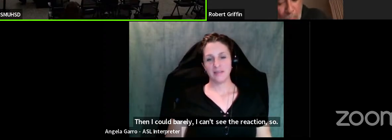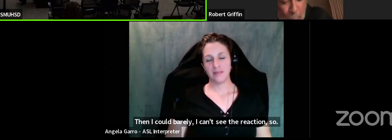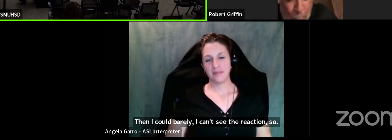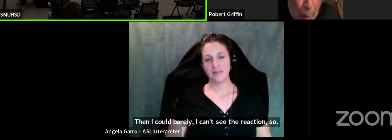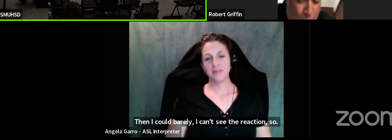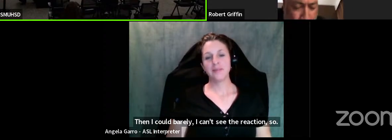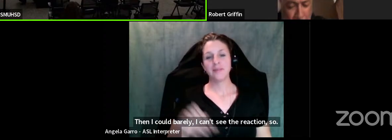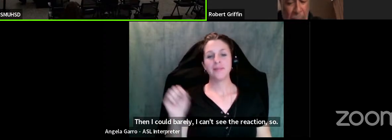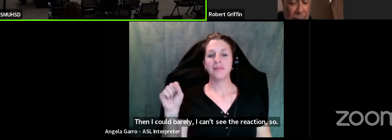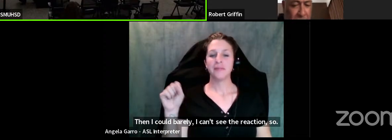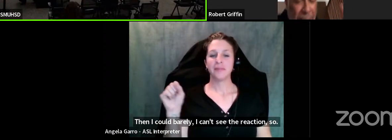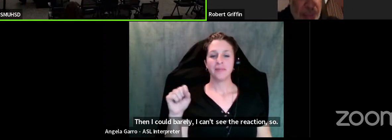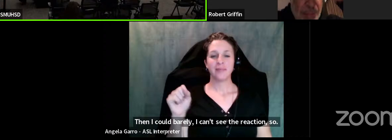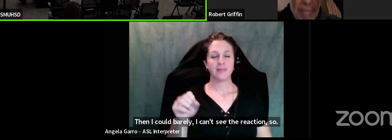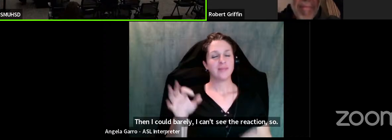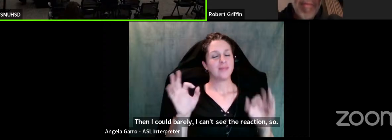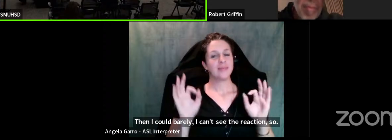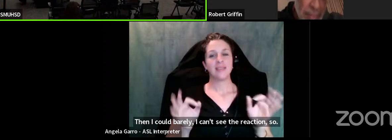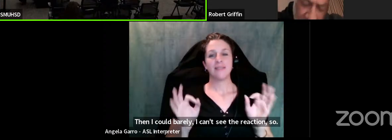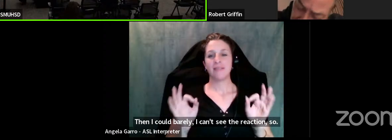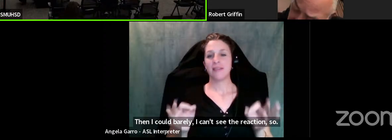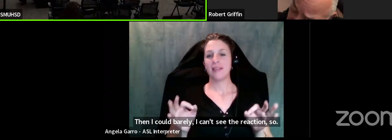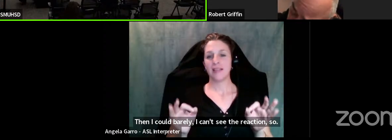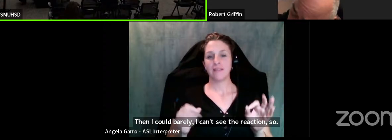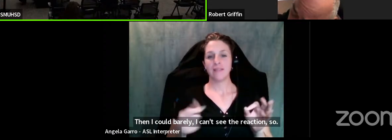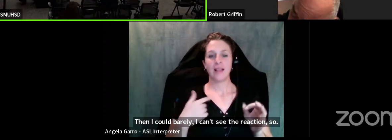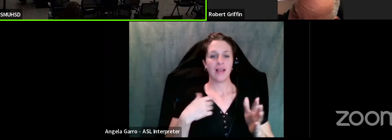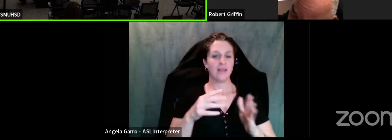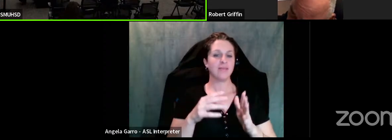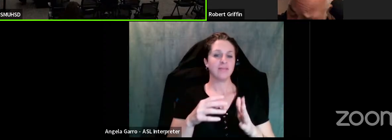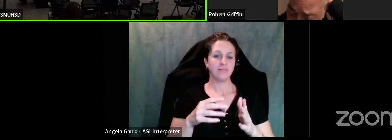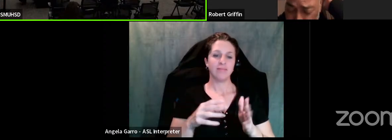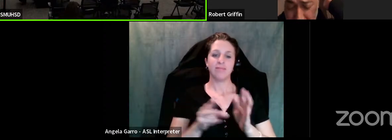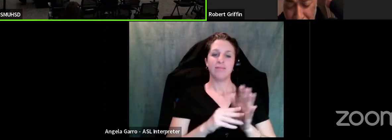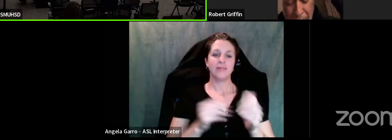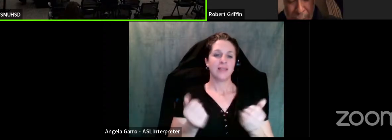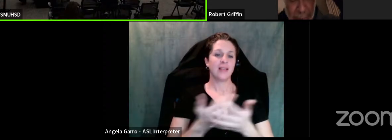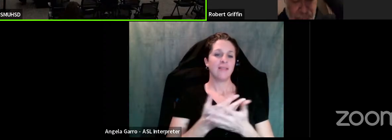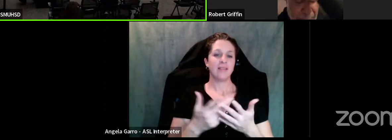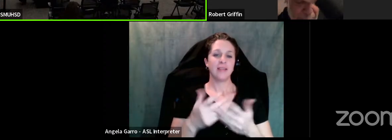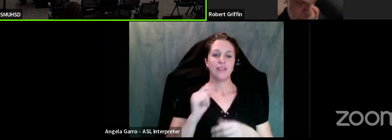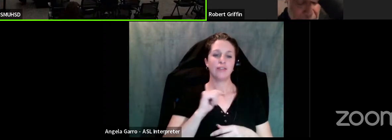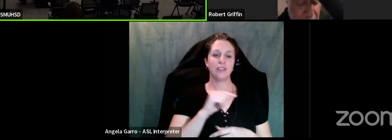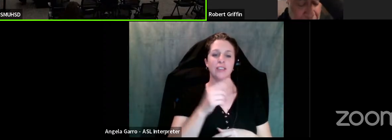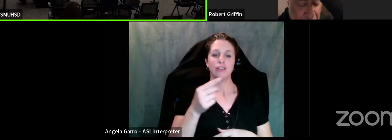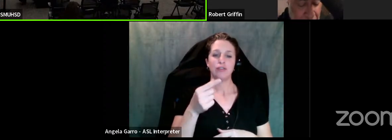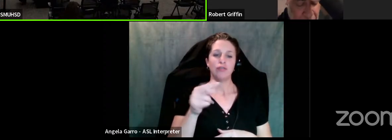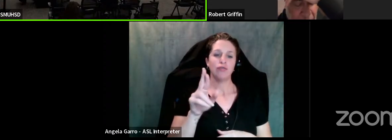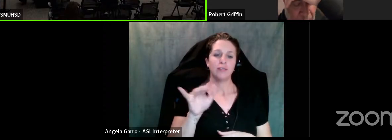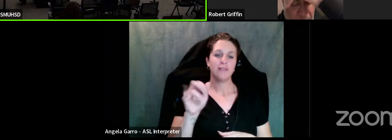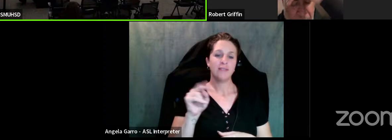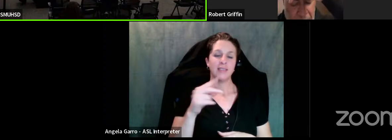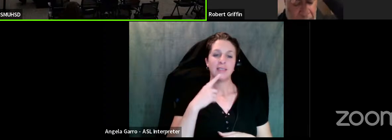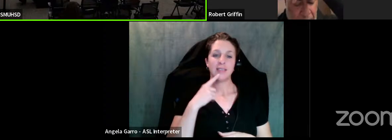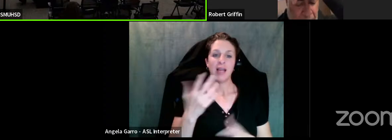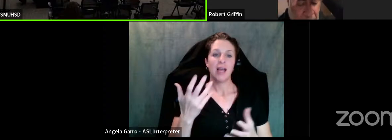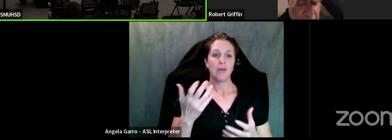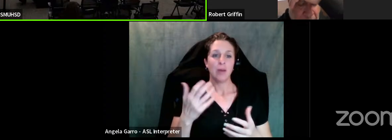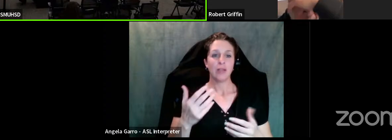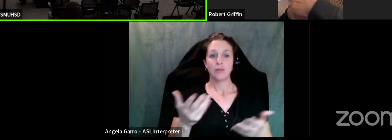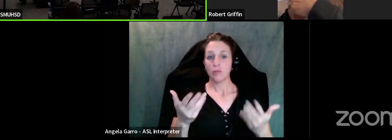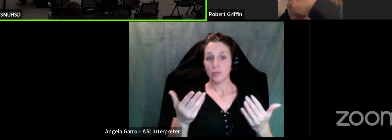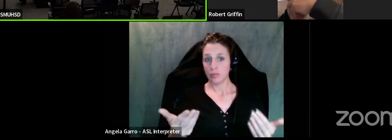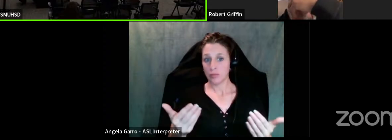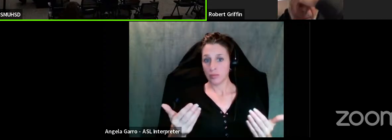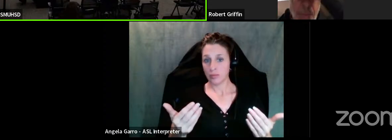Yeah, no, definitely. I echo everything that Trustee Griffin says. So I'd like to entertain do